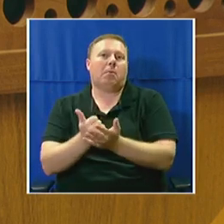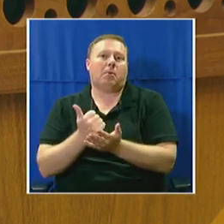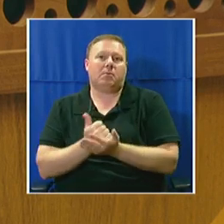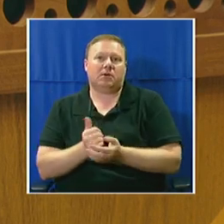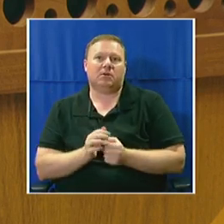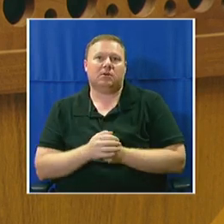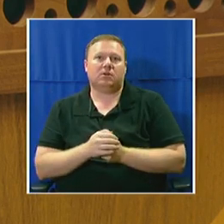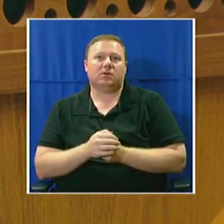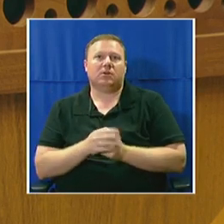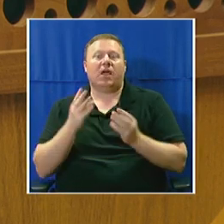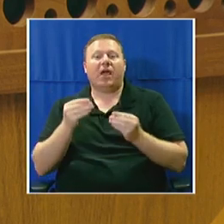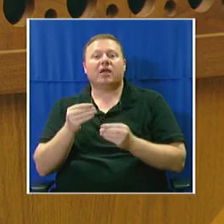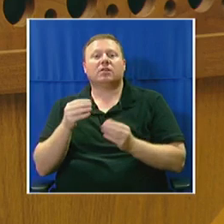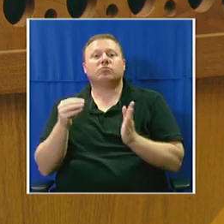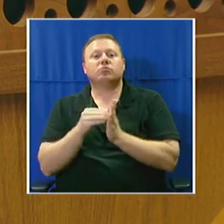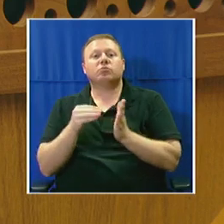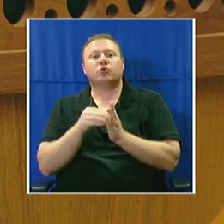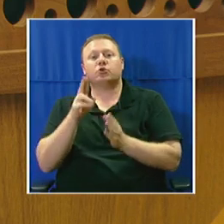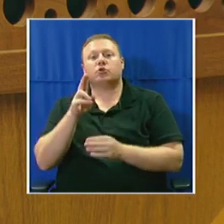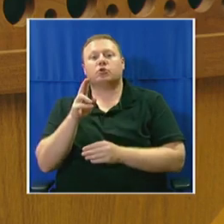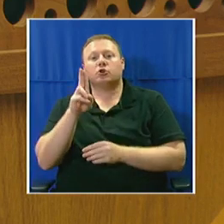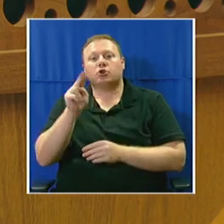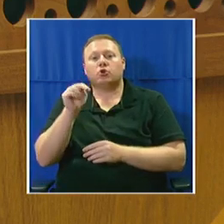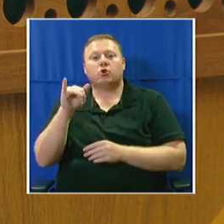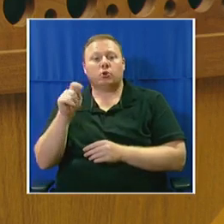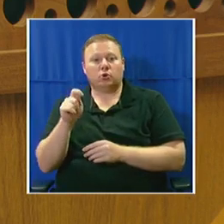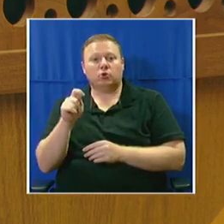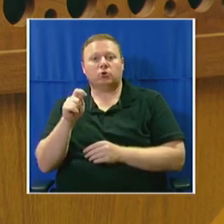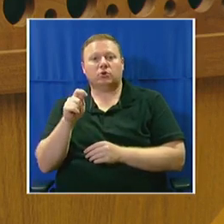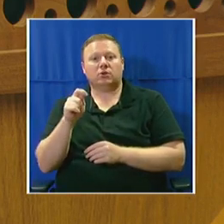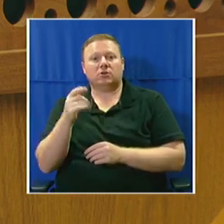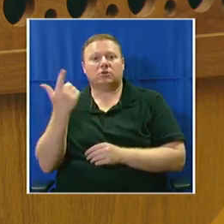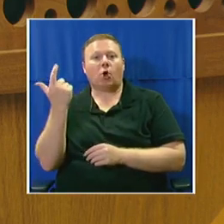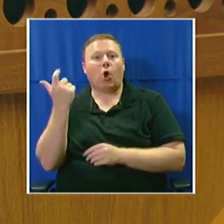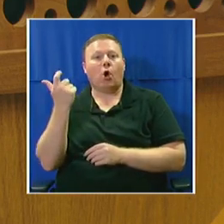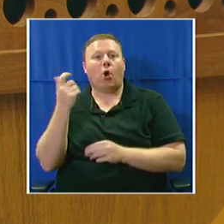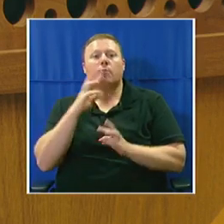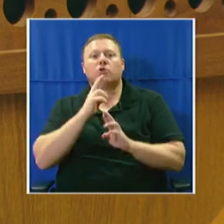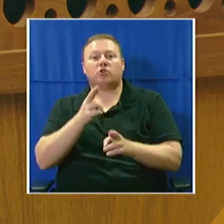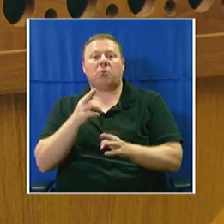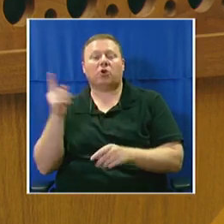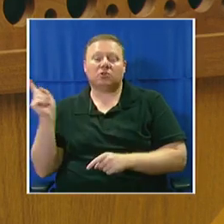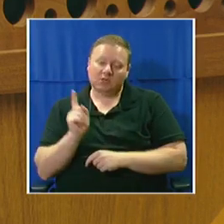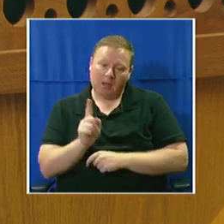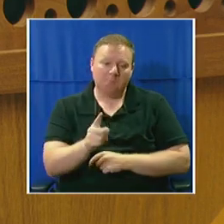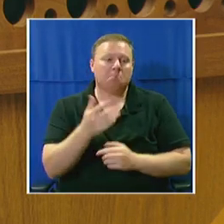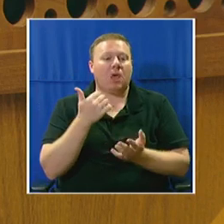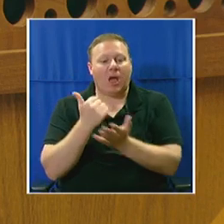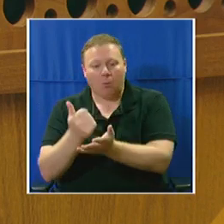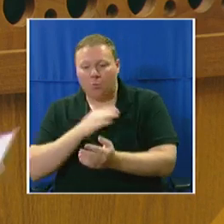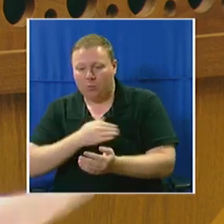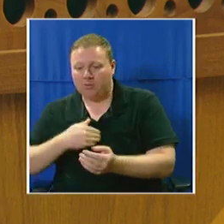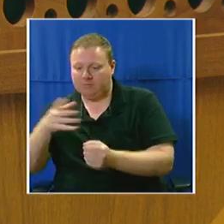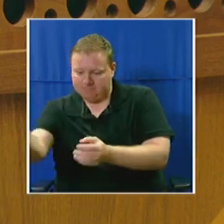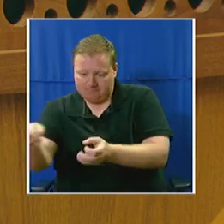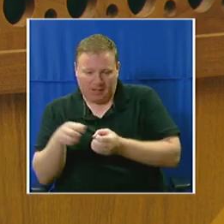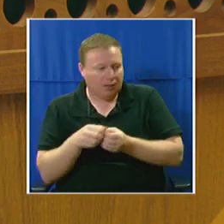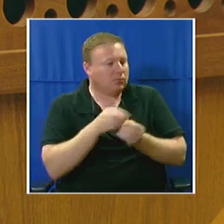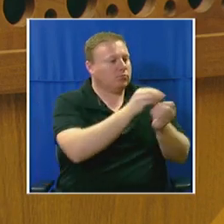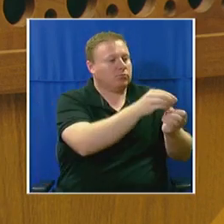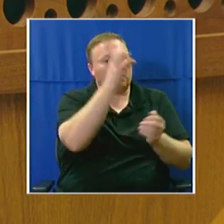constituency office in s State atone to assist physically abused women with legal social and